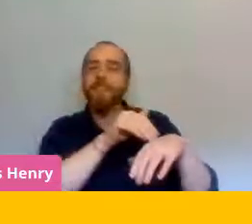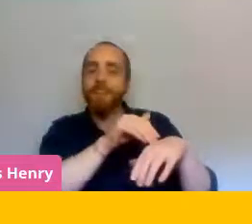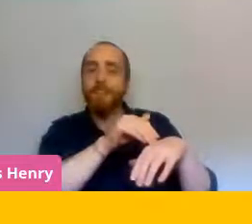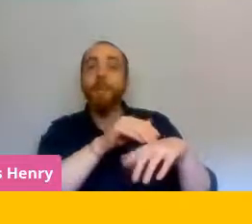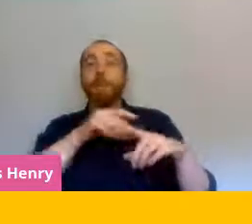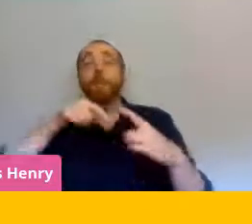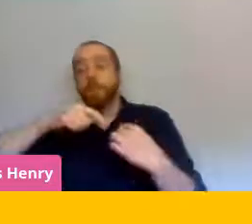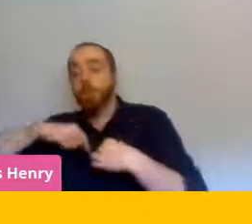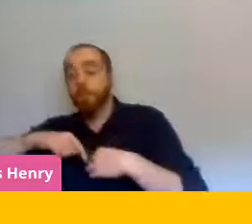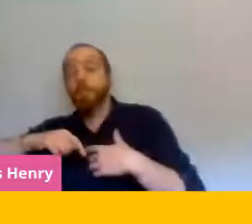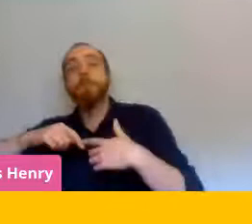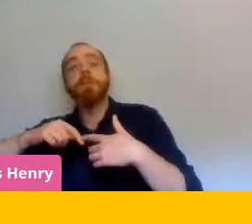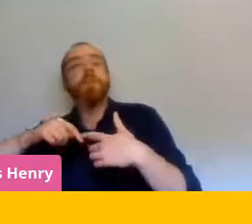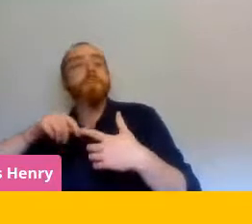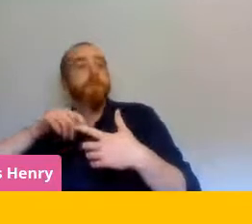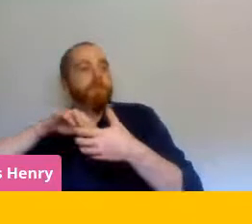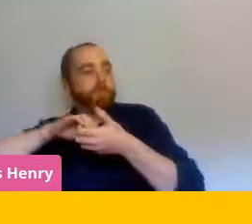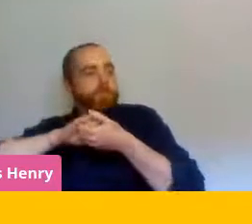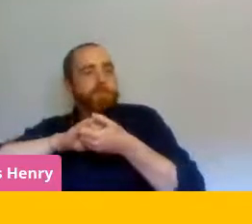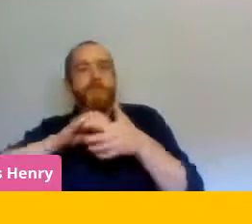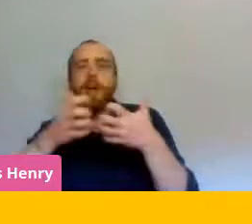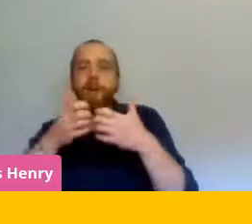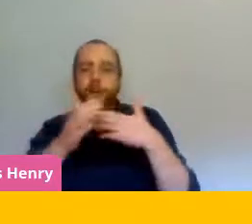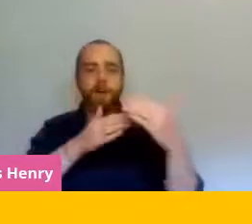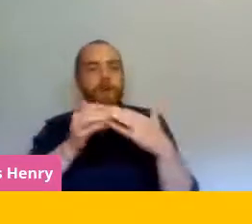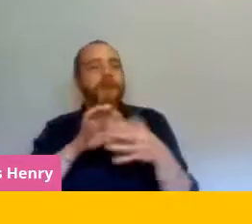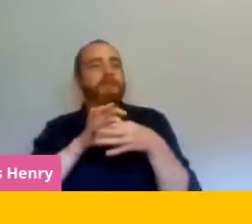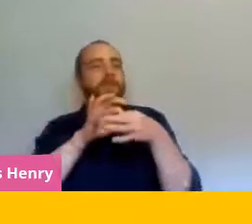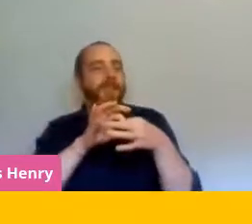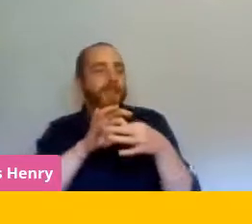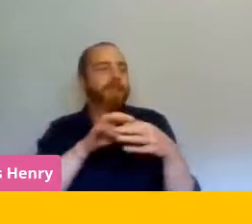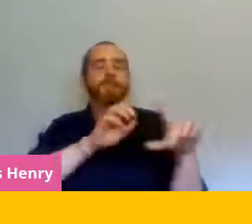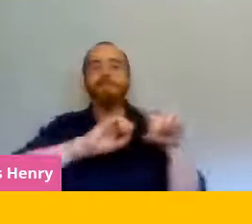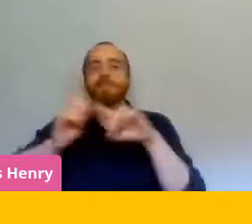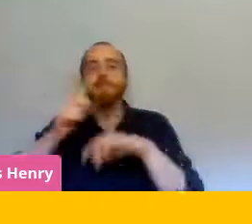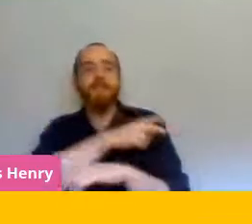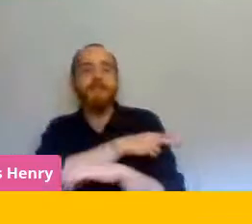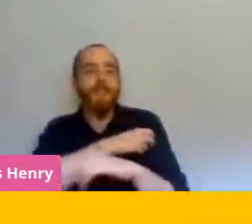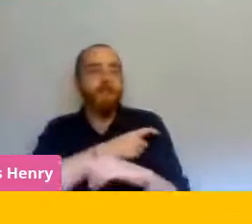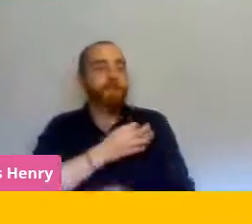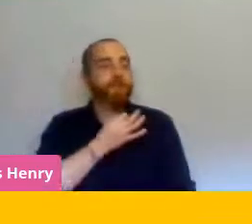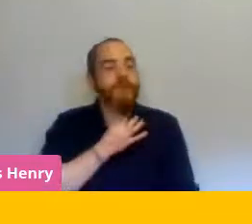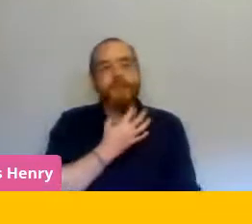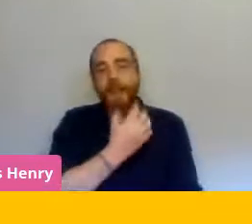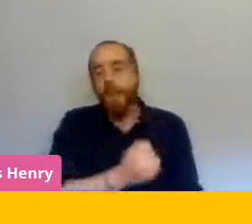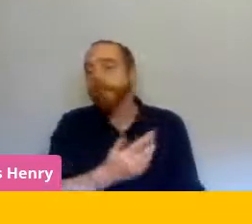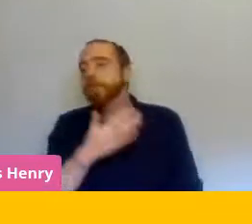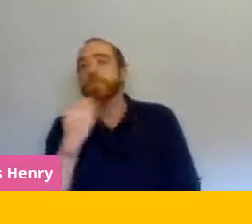precarious staff and permanent staff. So I'll hand over to Eda. Thanks for having us.